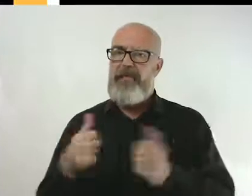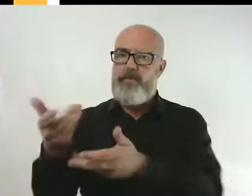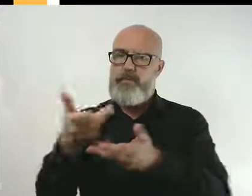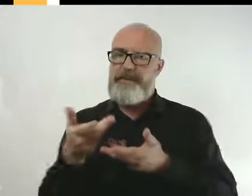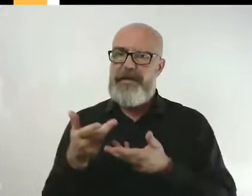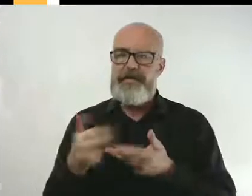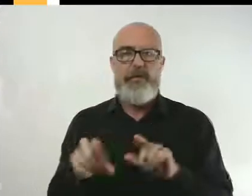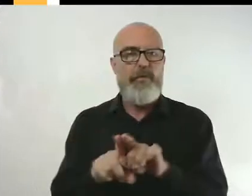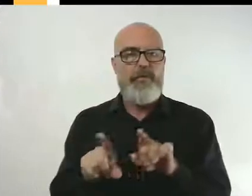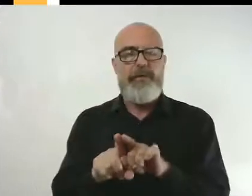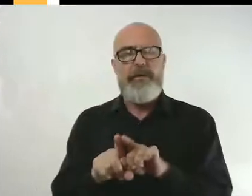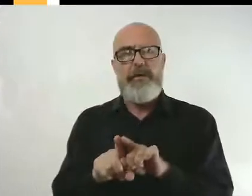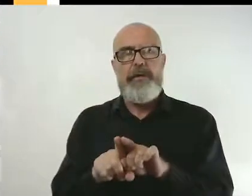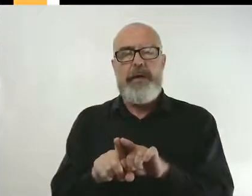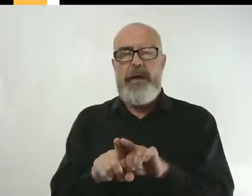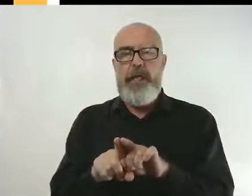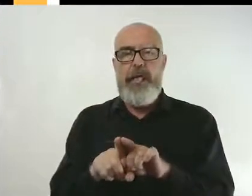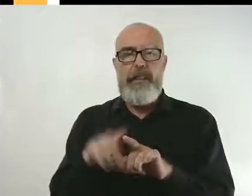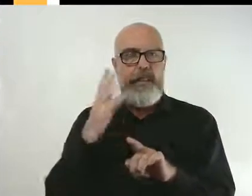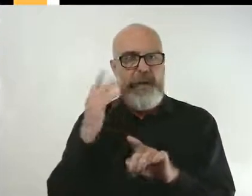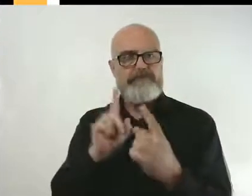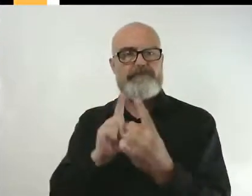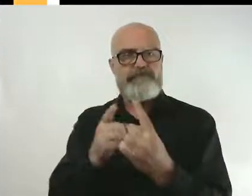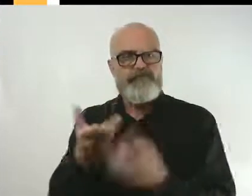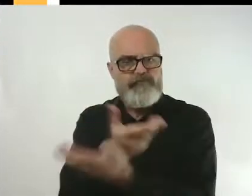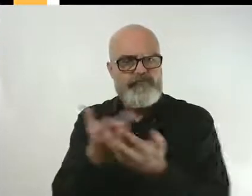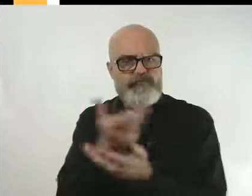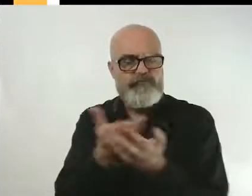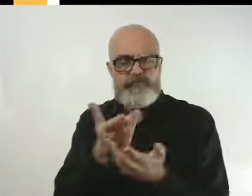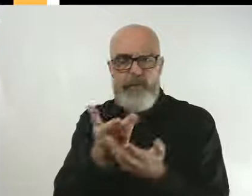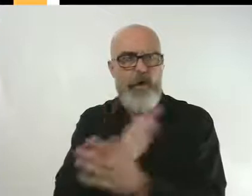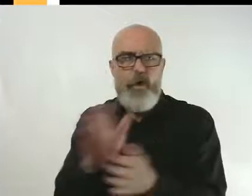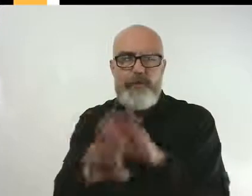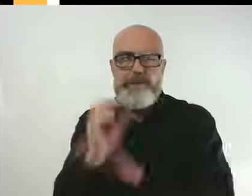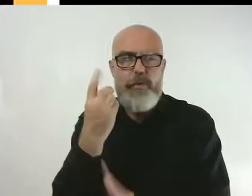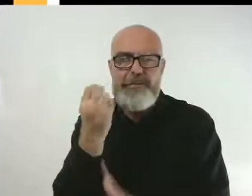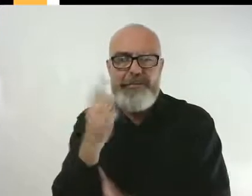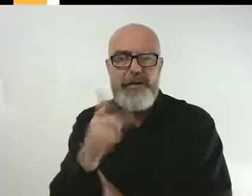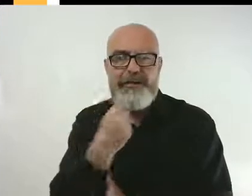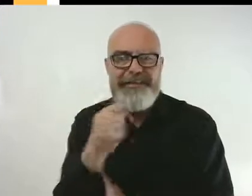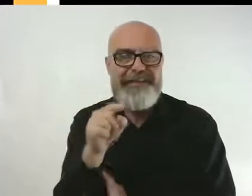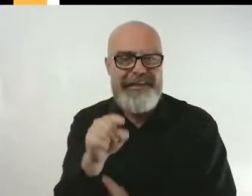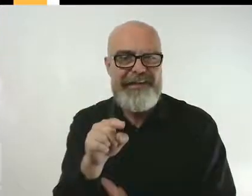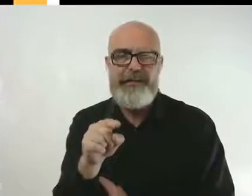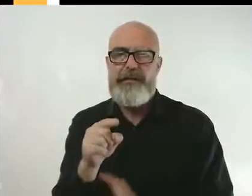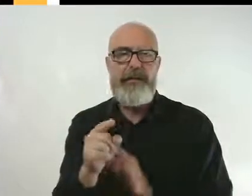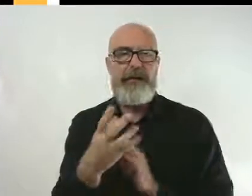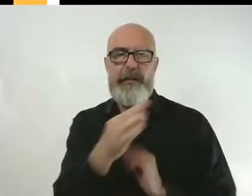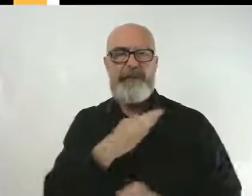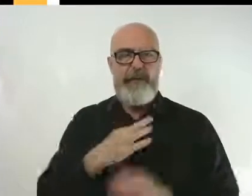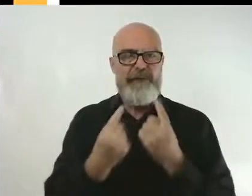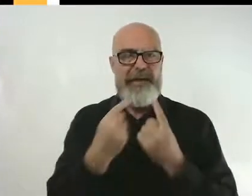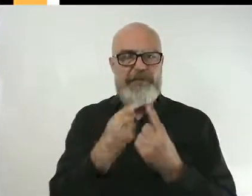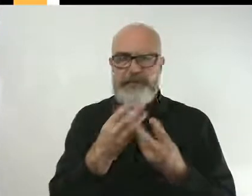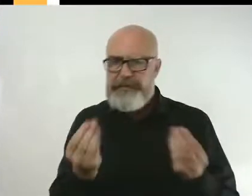really difficult to communicate with health providers, and very often they are left unclear about their condition and